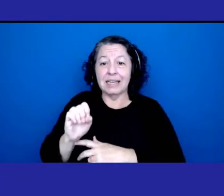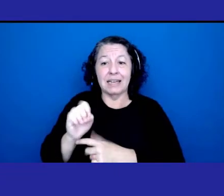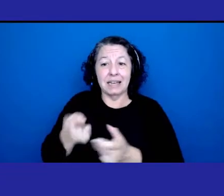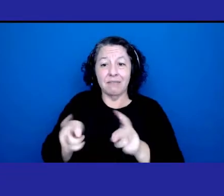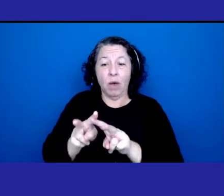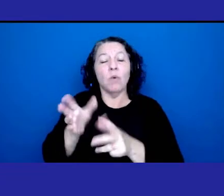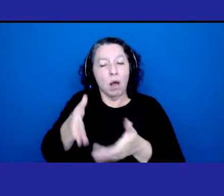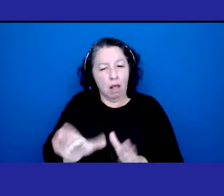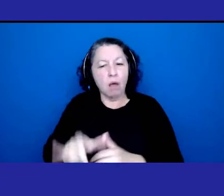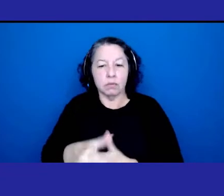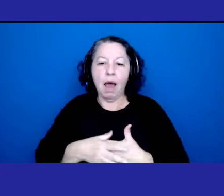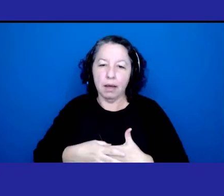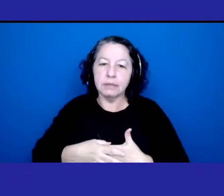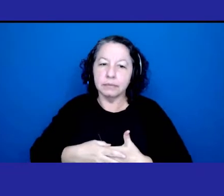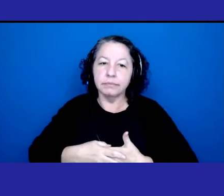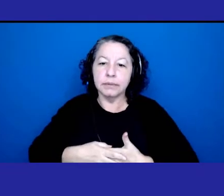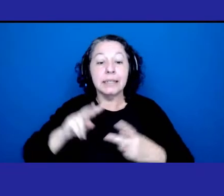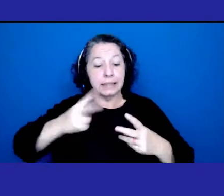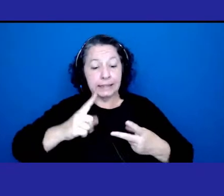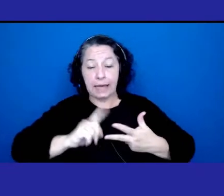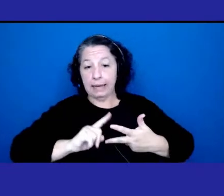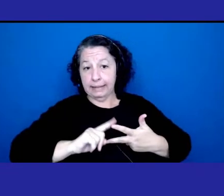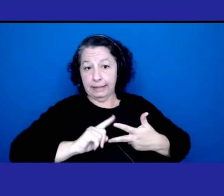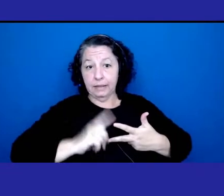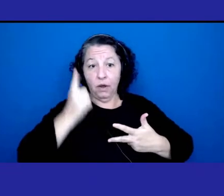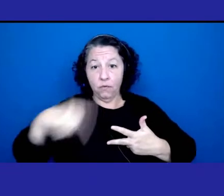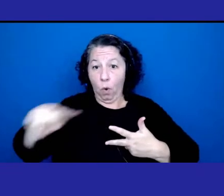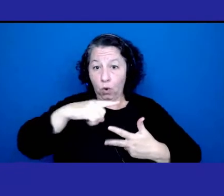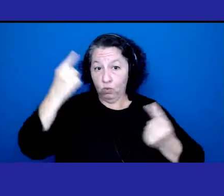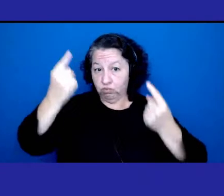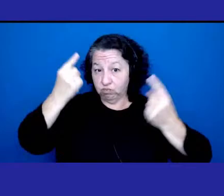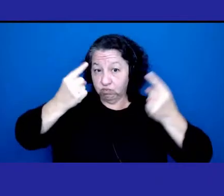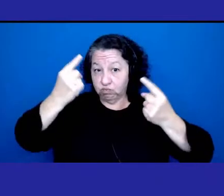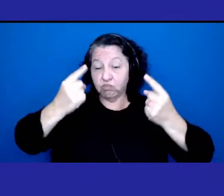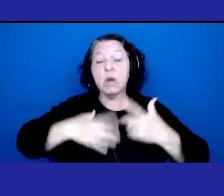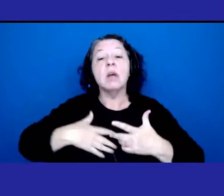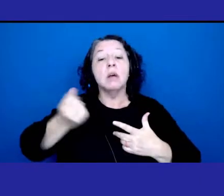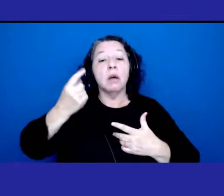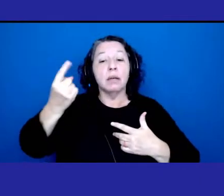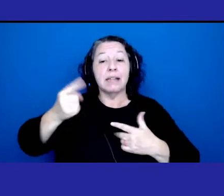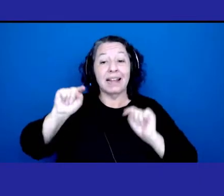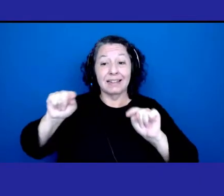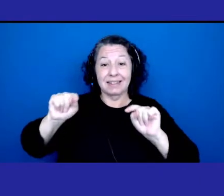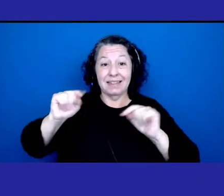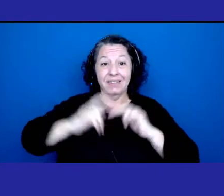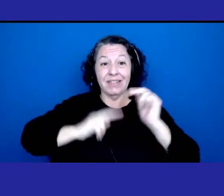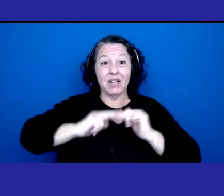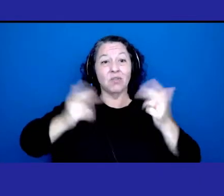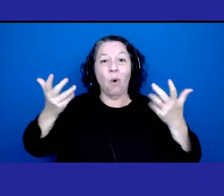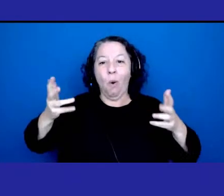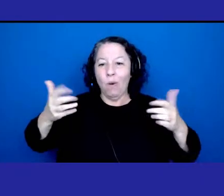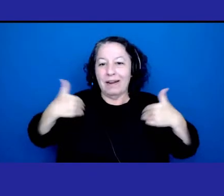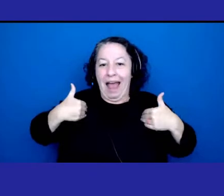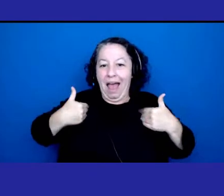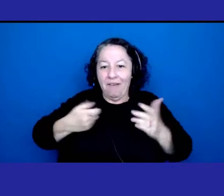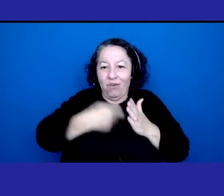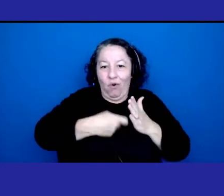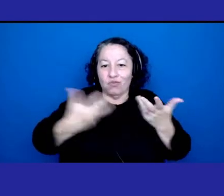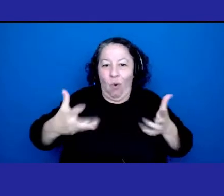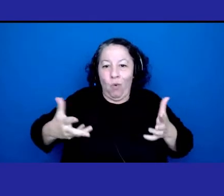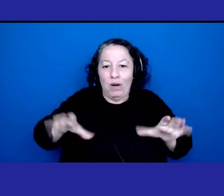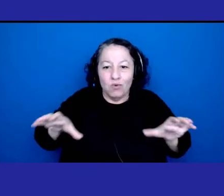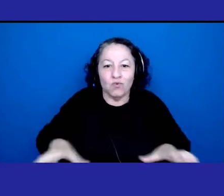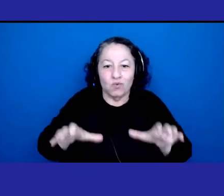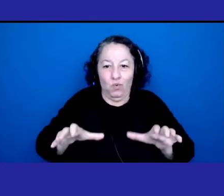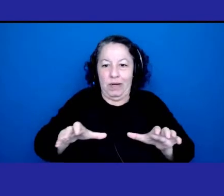that. The second point to consider is that the facilities are already incurring these costs because we've been providing these